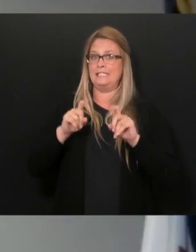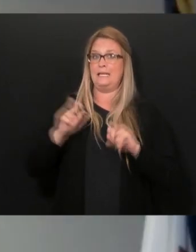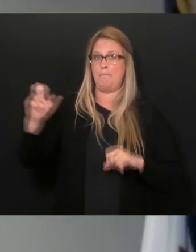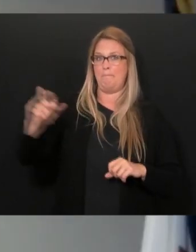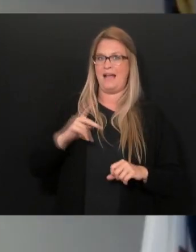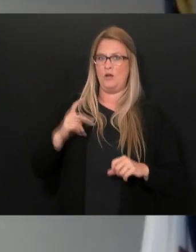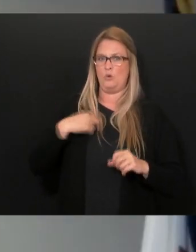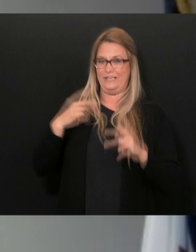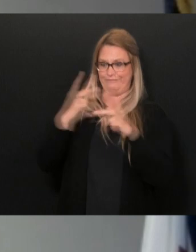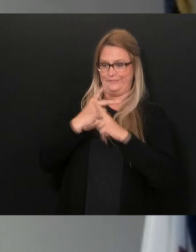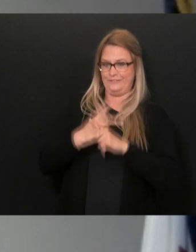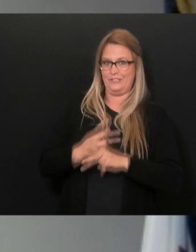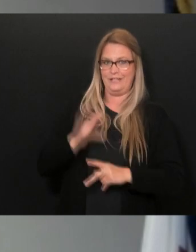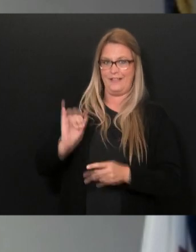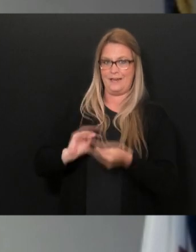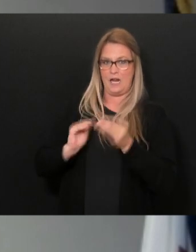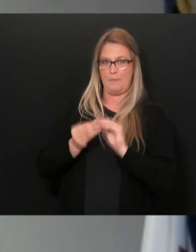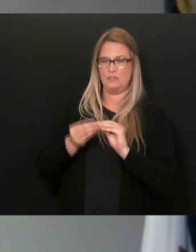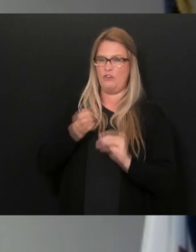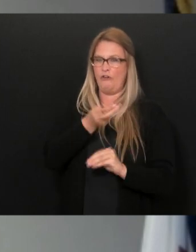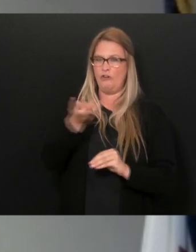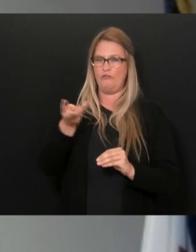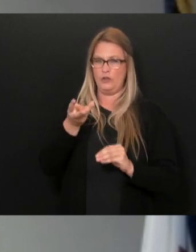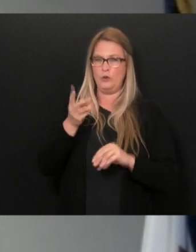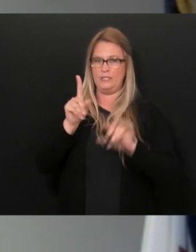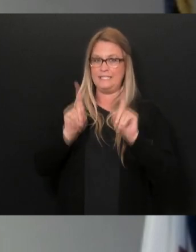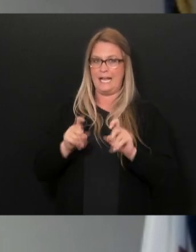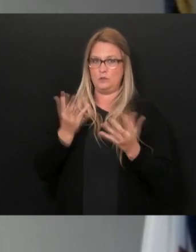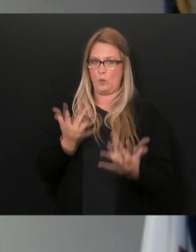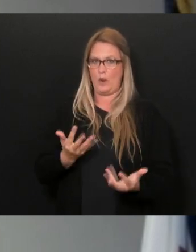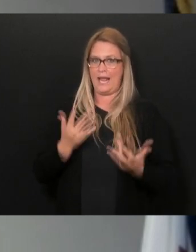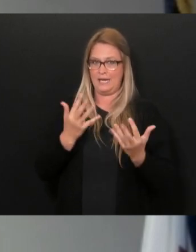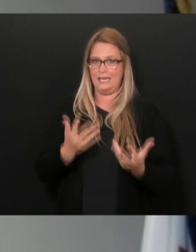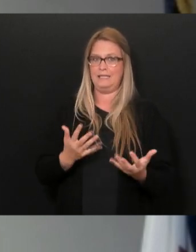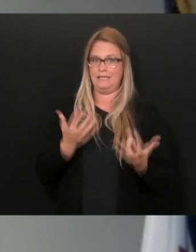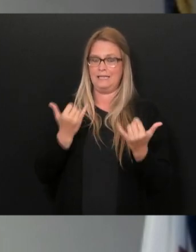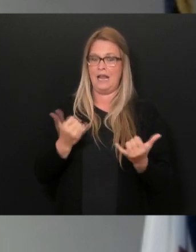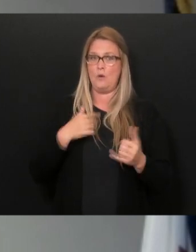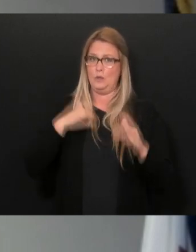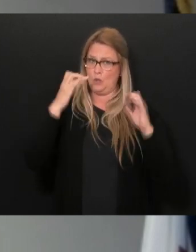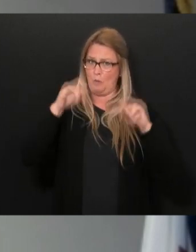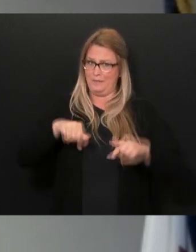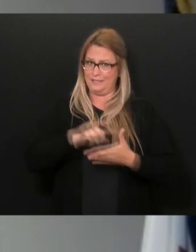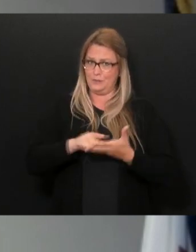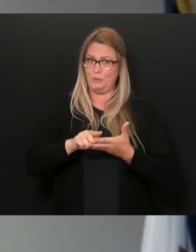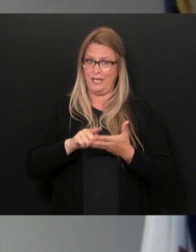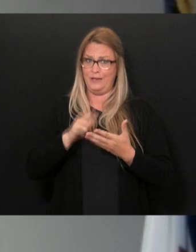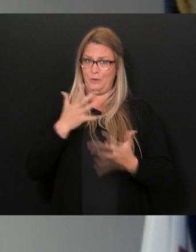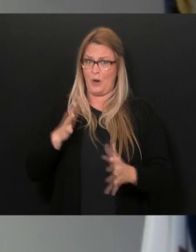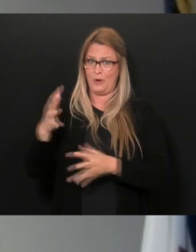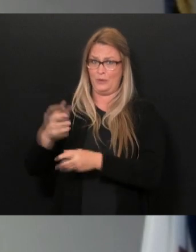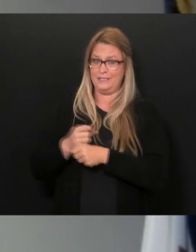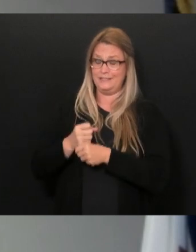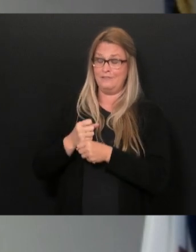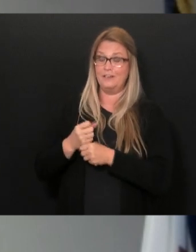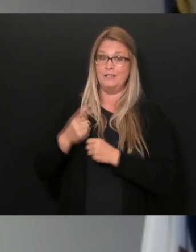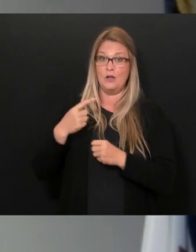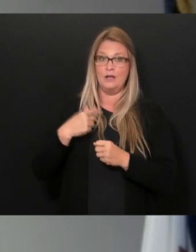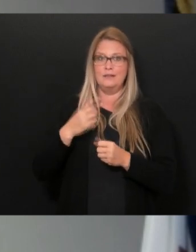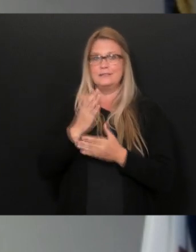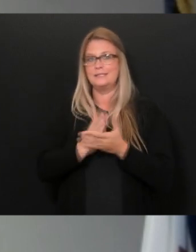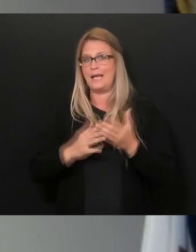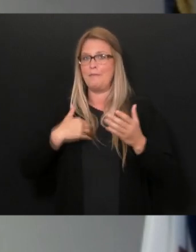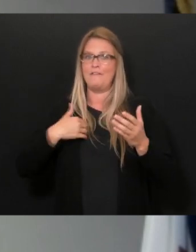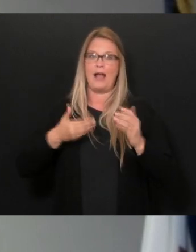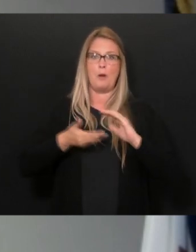that. I think there may be a few tests still outstanding. We had hoped to have that this week. As we've reported in the past, some of our partners out